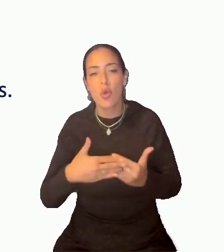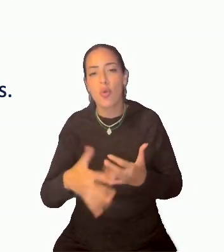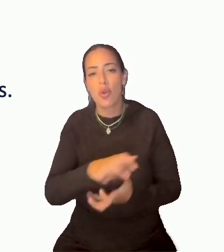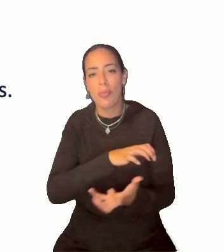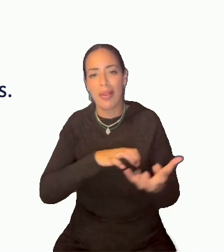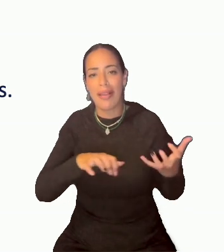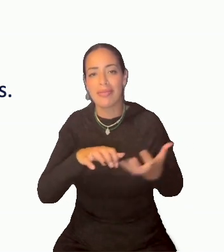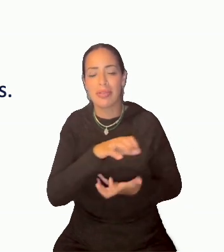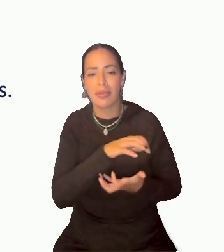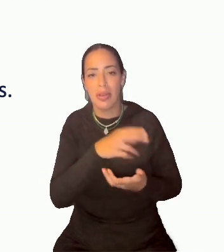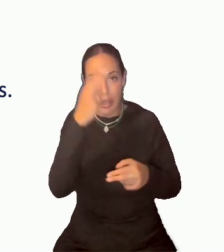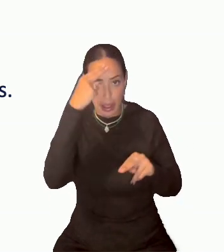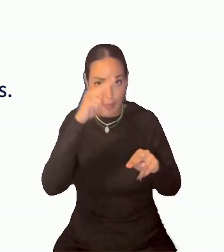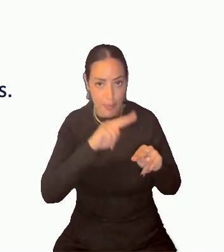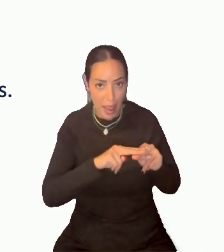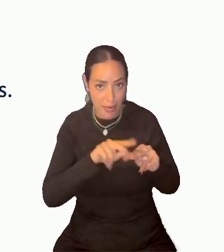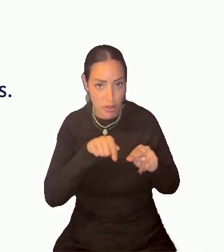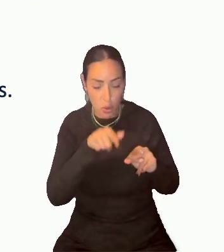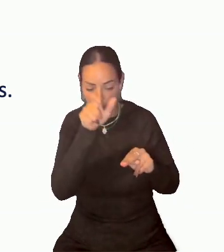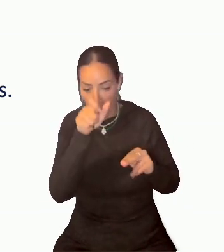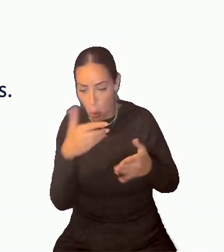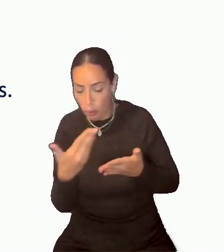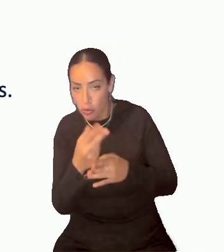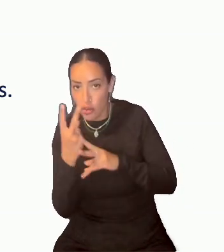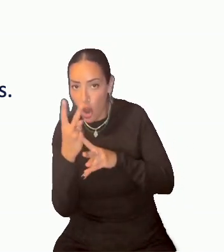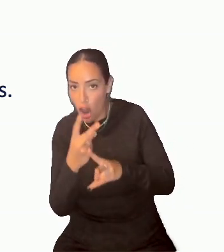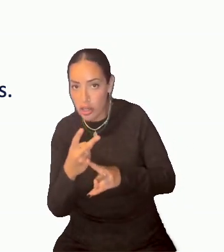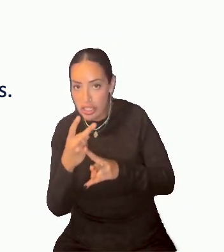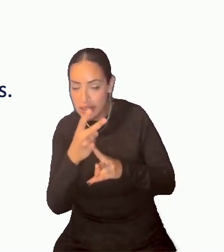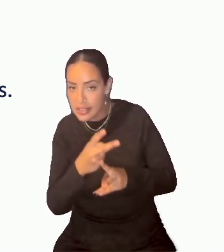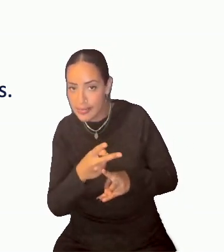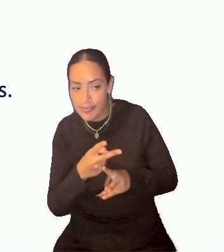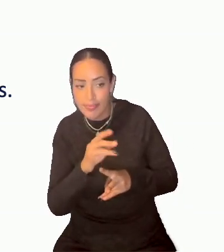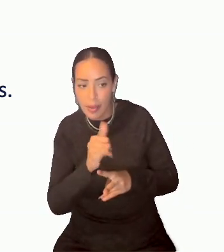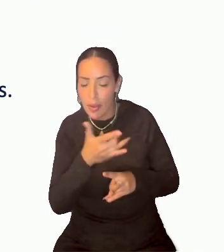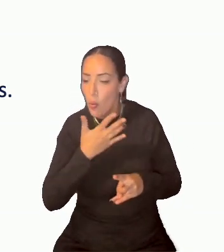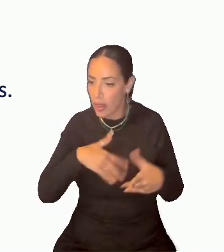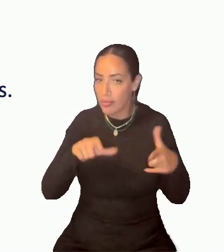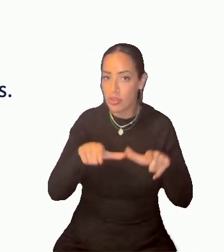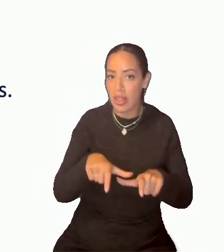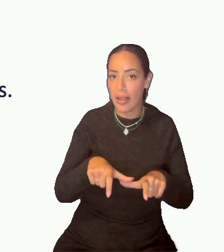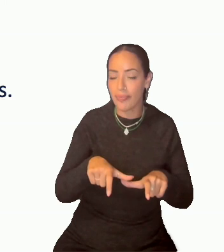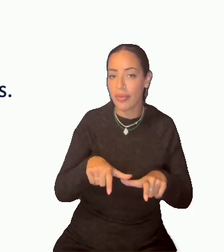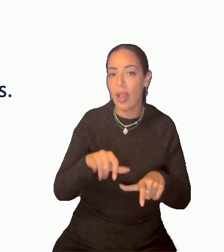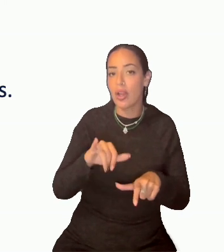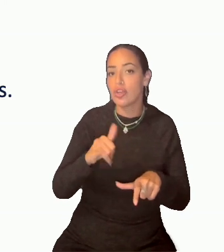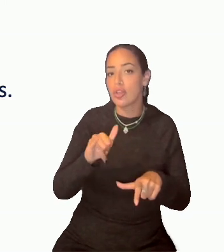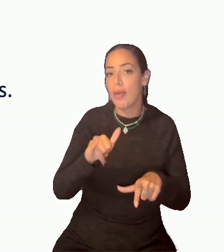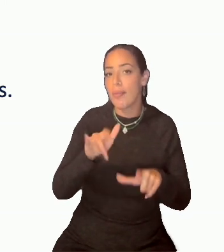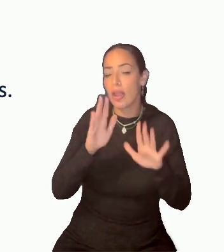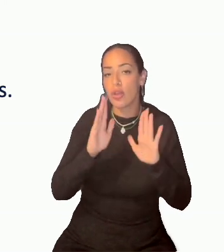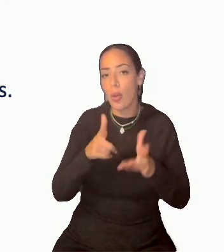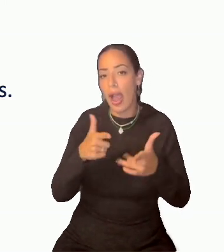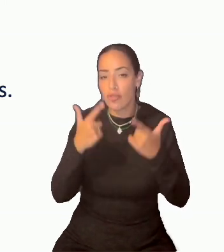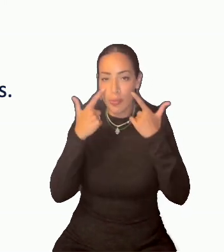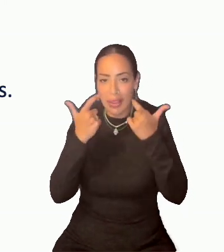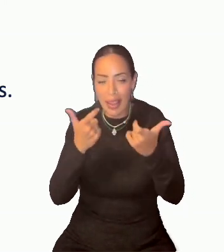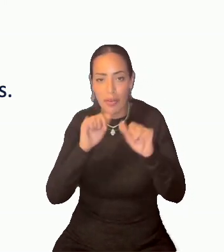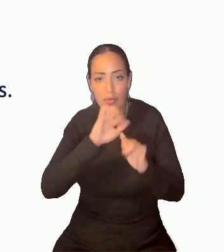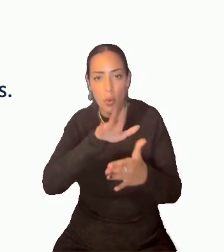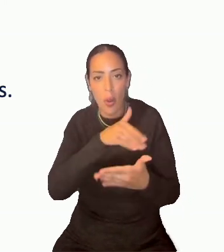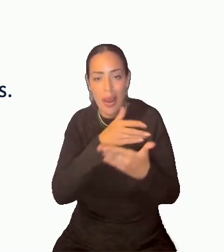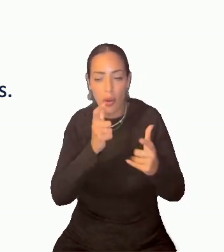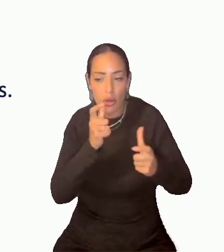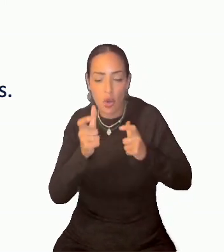A parent or caregiver may wish for them to remain present, in which case you may need to adjust your language to account for them hearing the